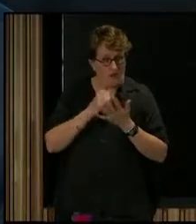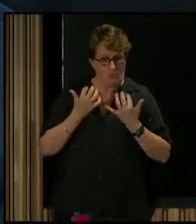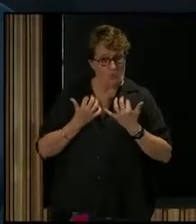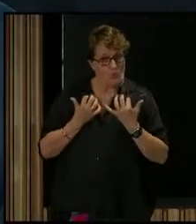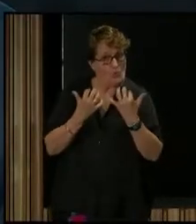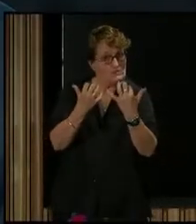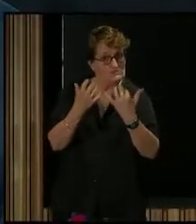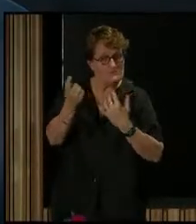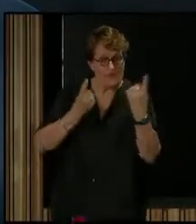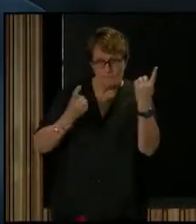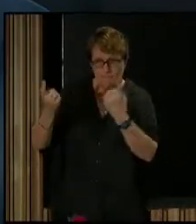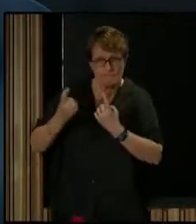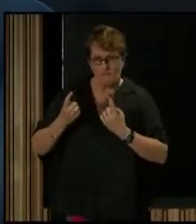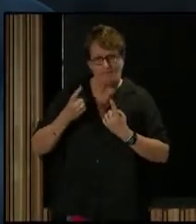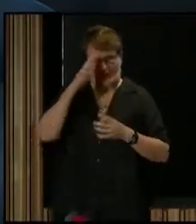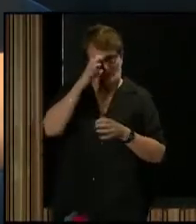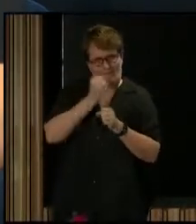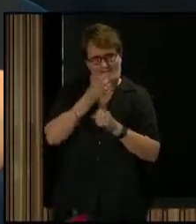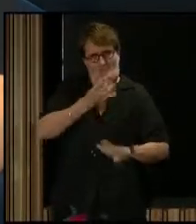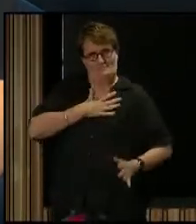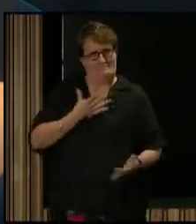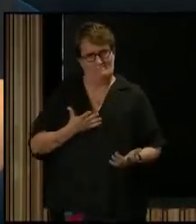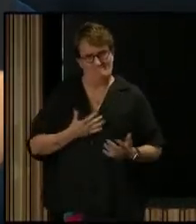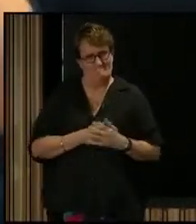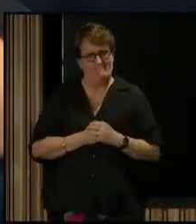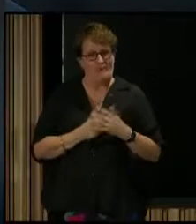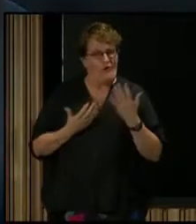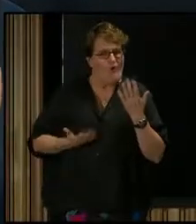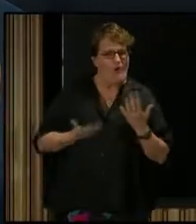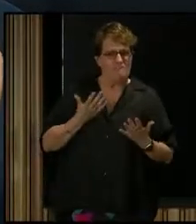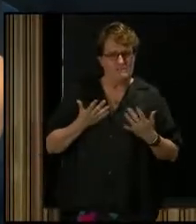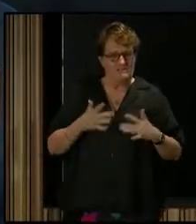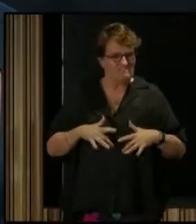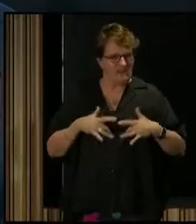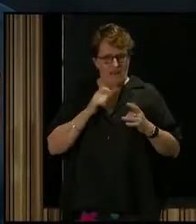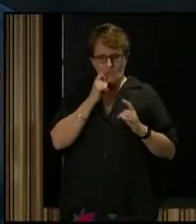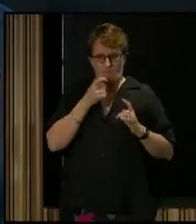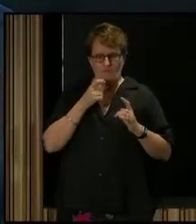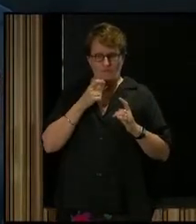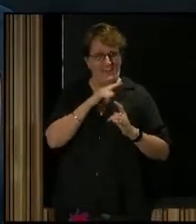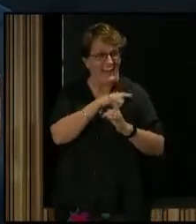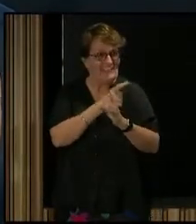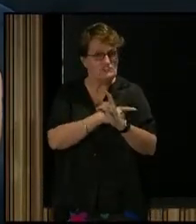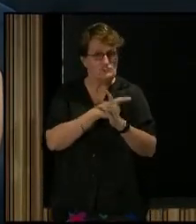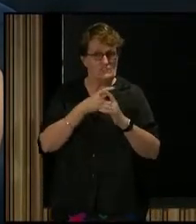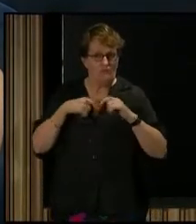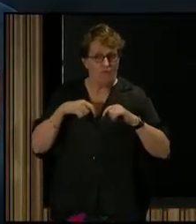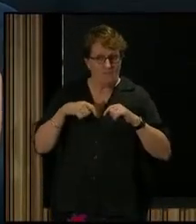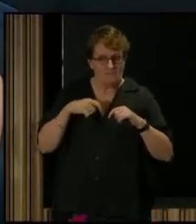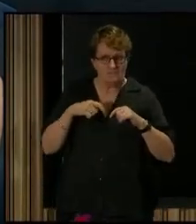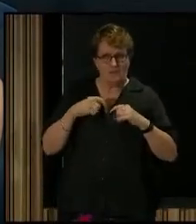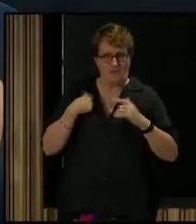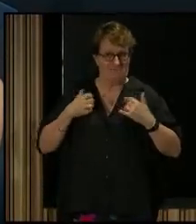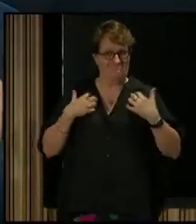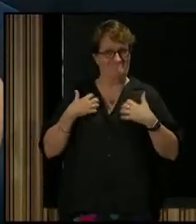many of them are non-believers. I think that there is often this energy in the air, this nervous energy, which I thrive off. Like, I